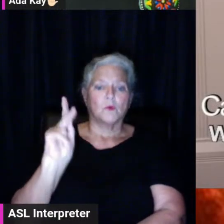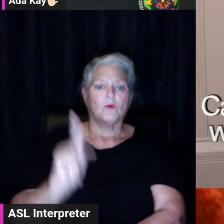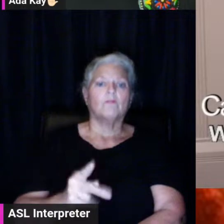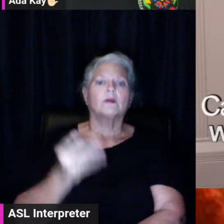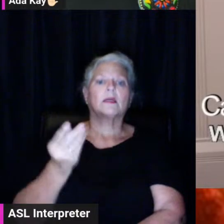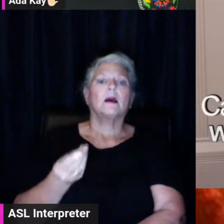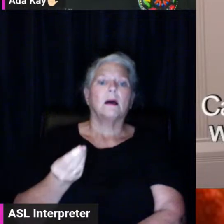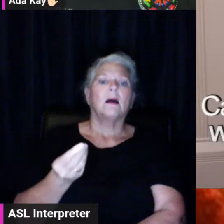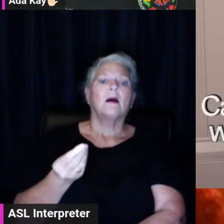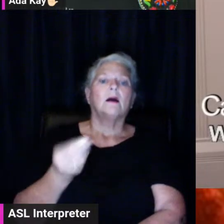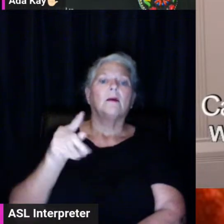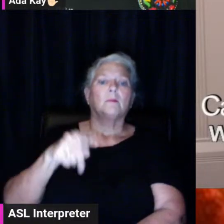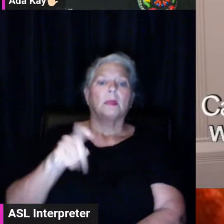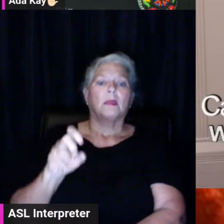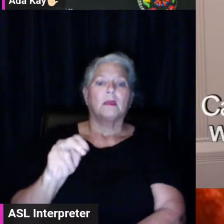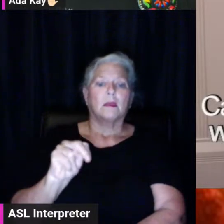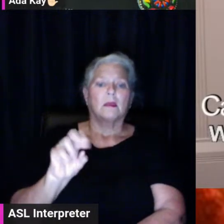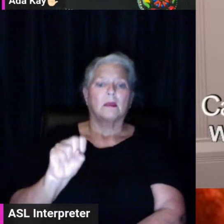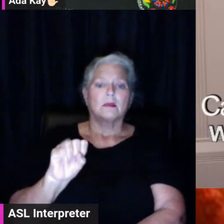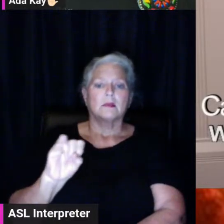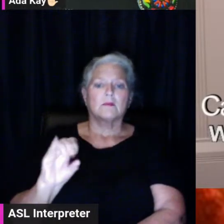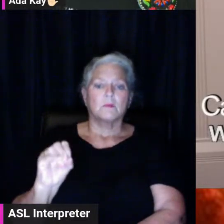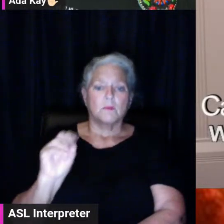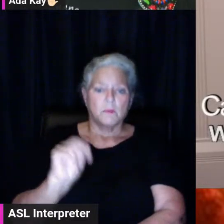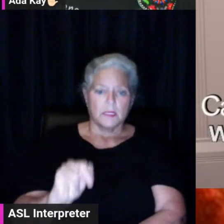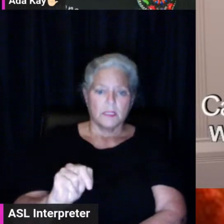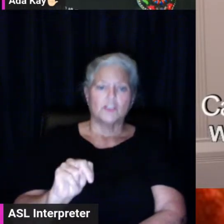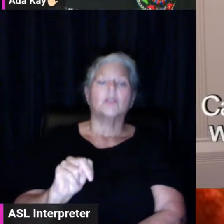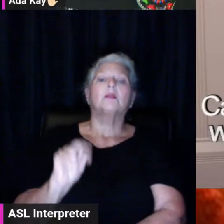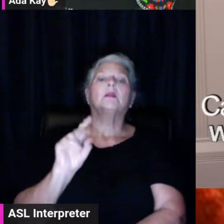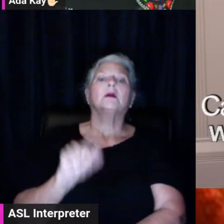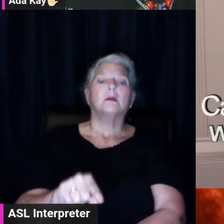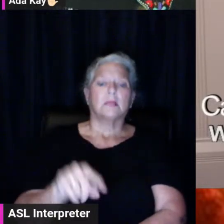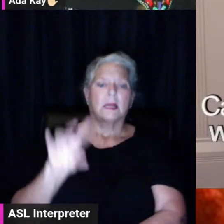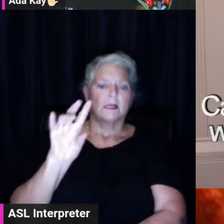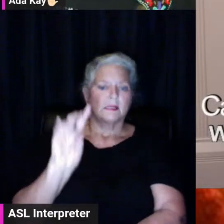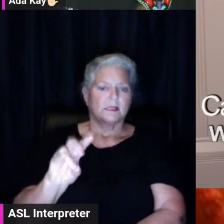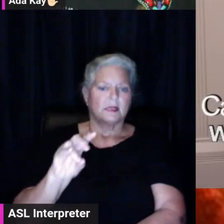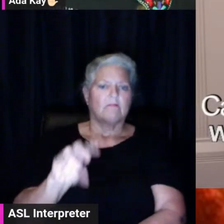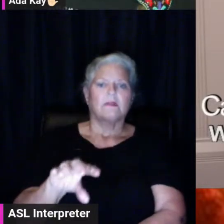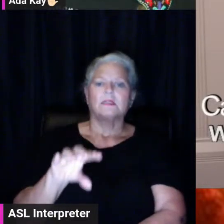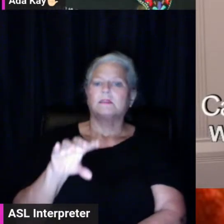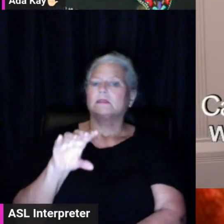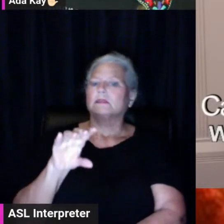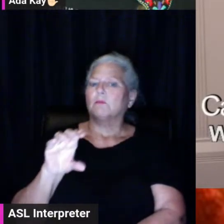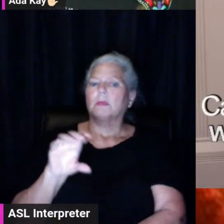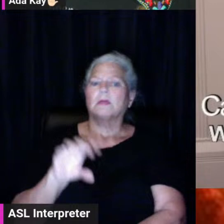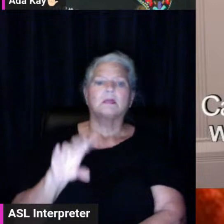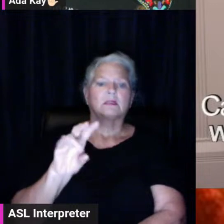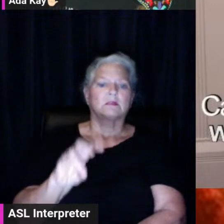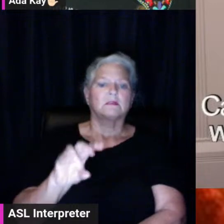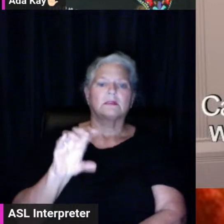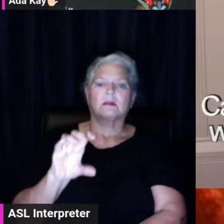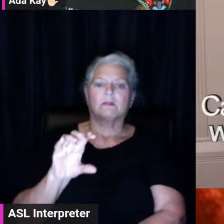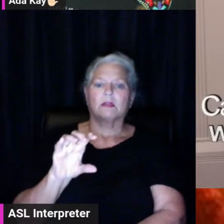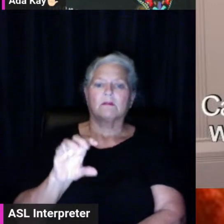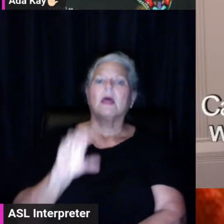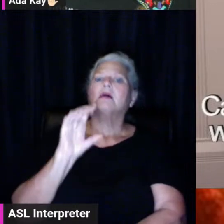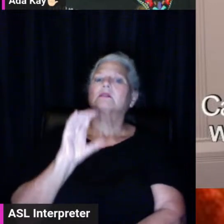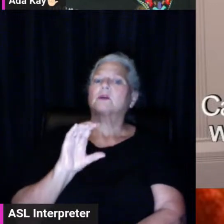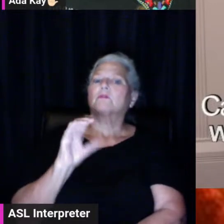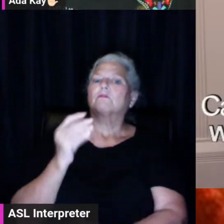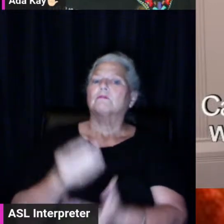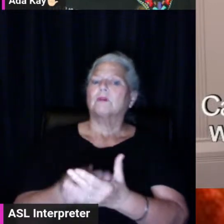that payment is $7.57 million. That's the bulk of that, Yeah. that number. So the finance director pays it one time,